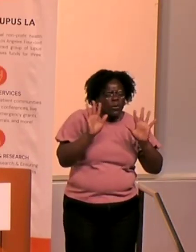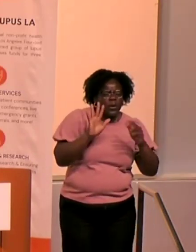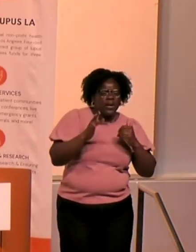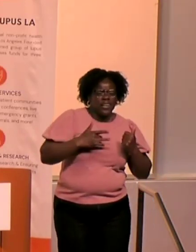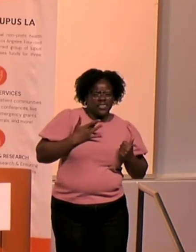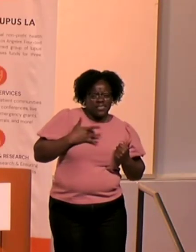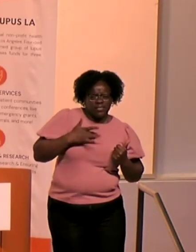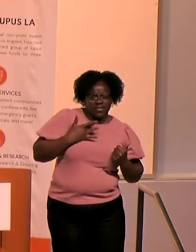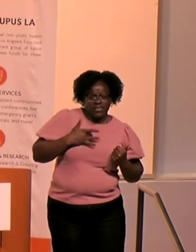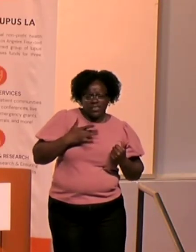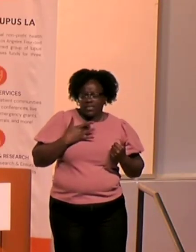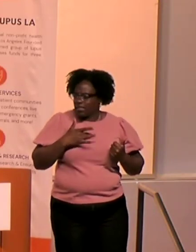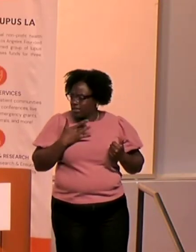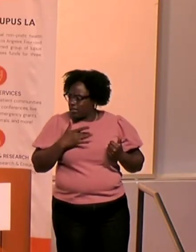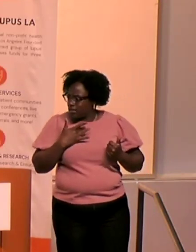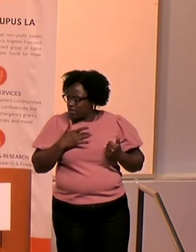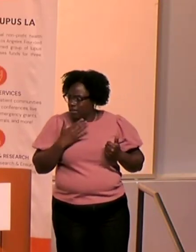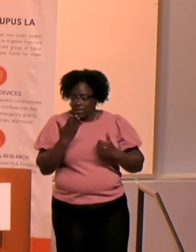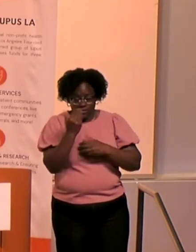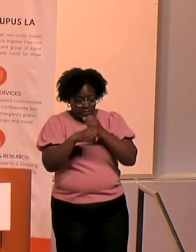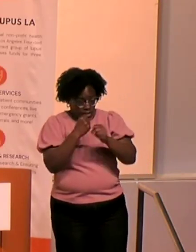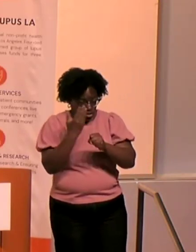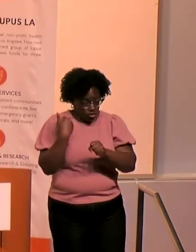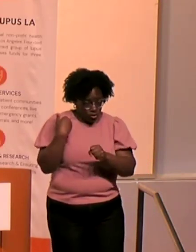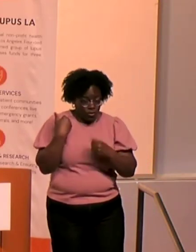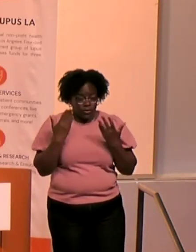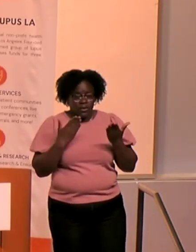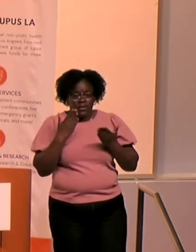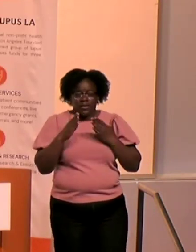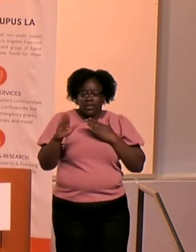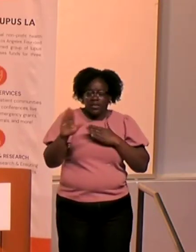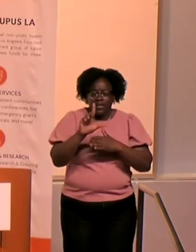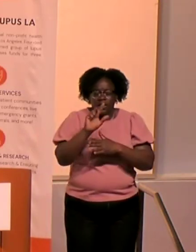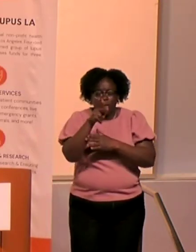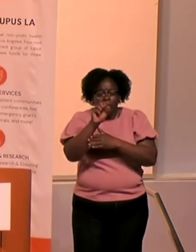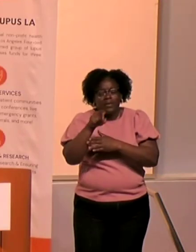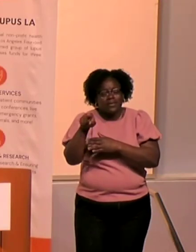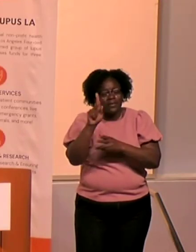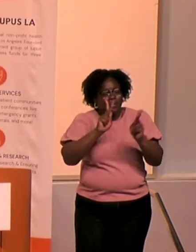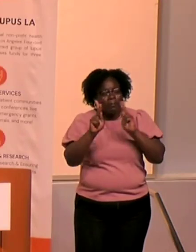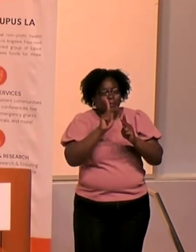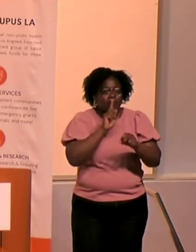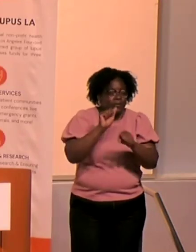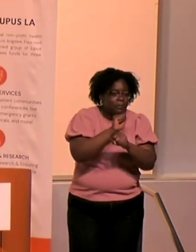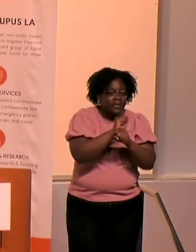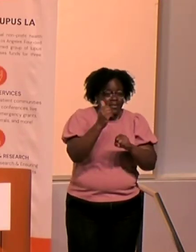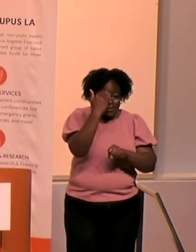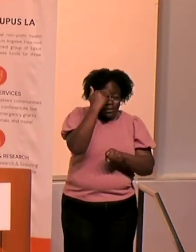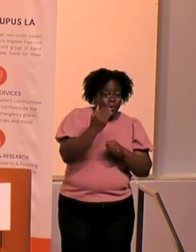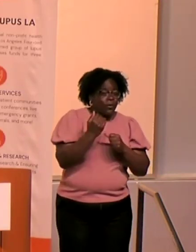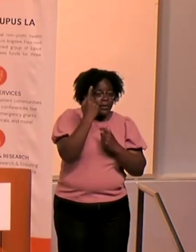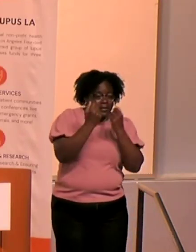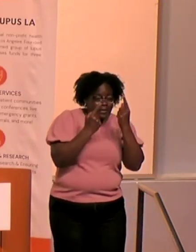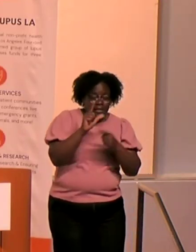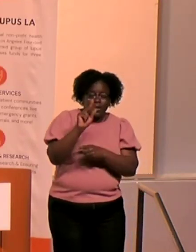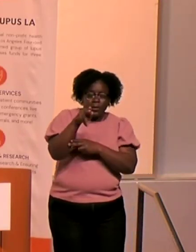one, again, this is more than 15 years ago, so no one really knew what lupus was. And I didn't really feel like I had the energy